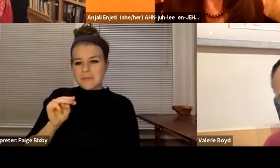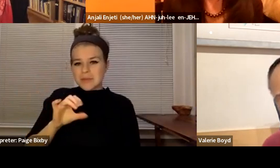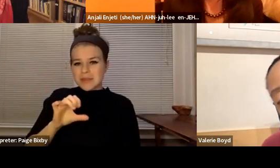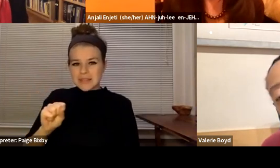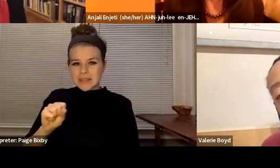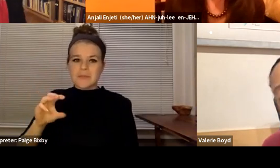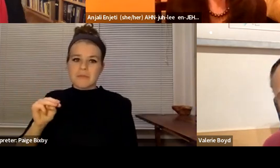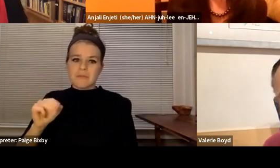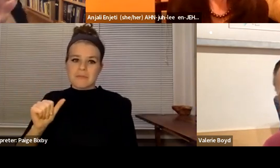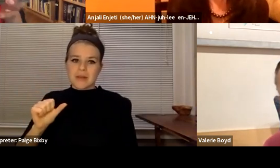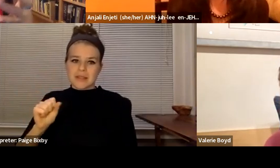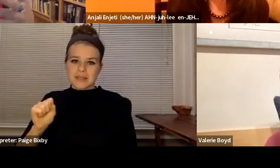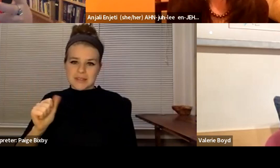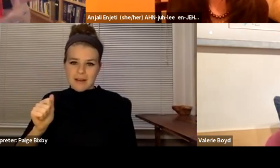ago